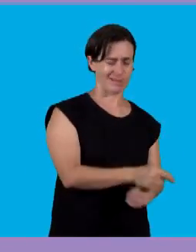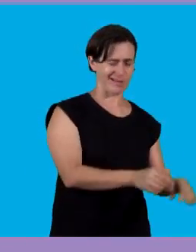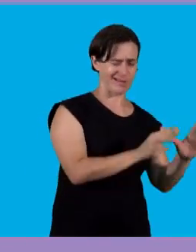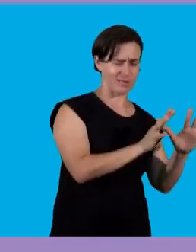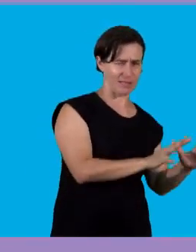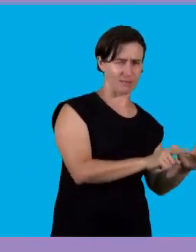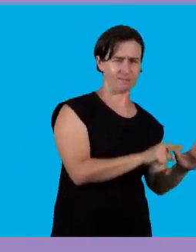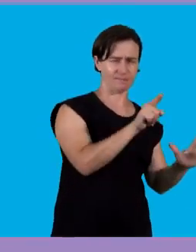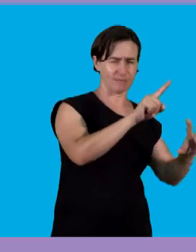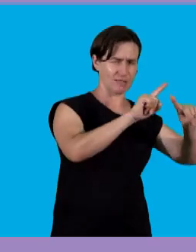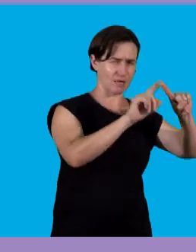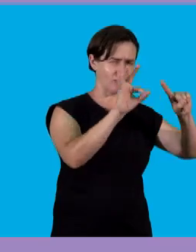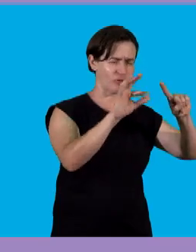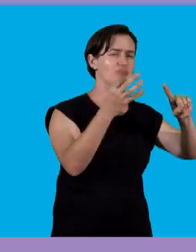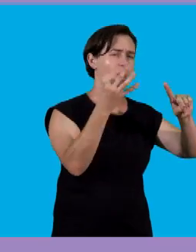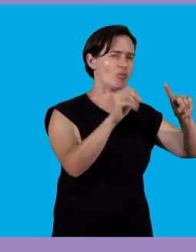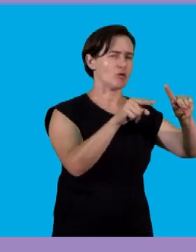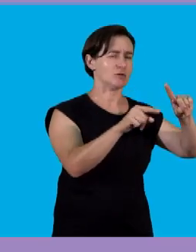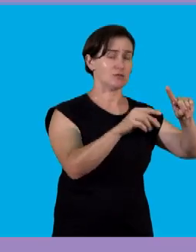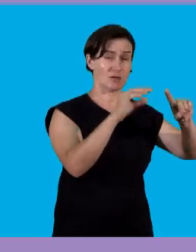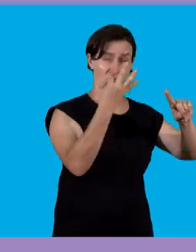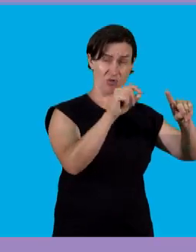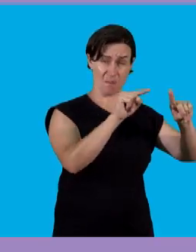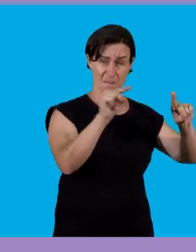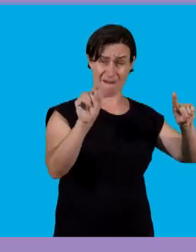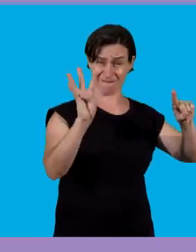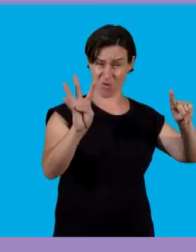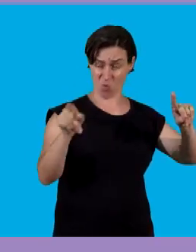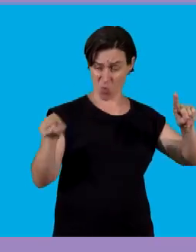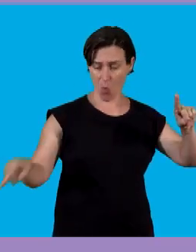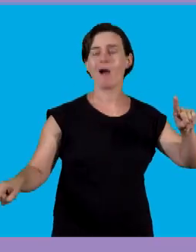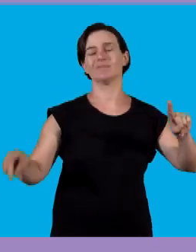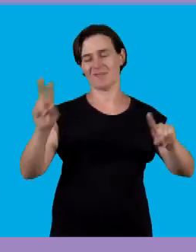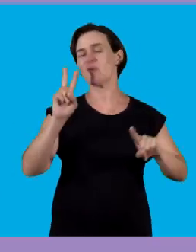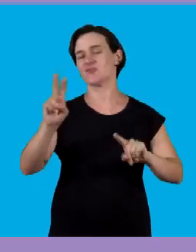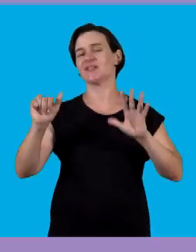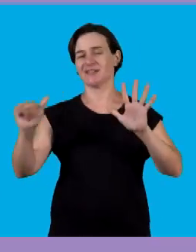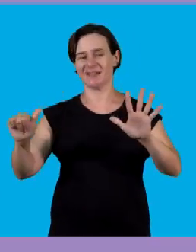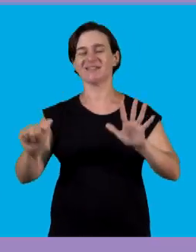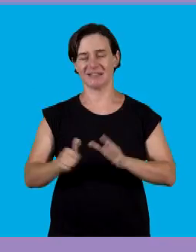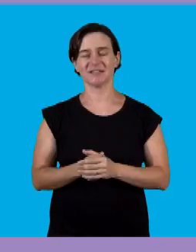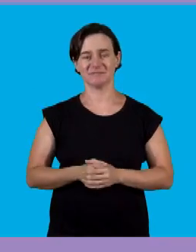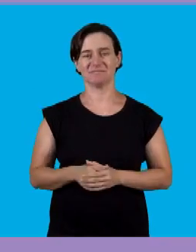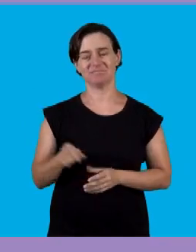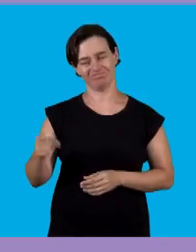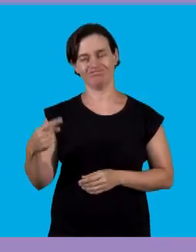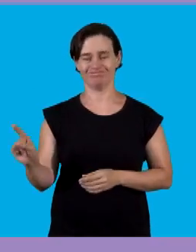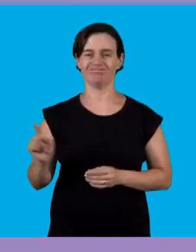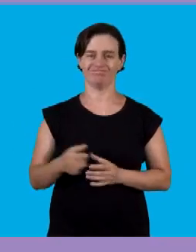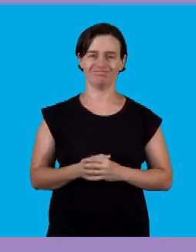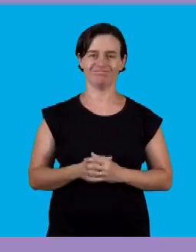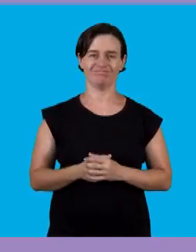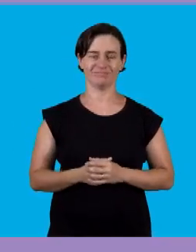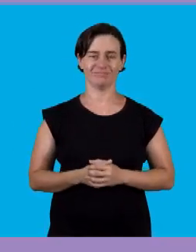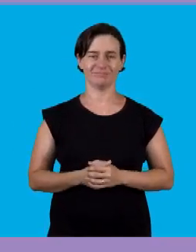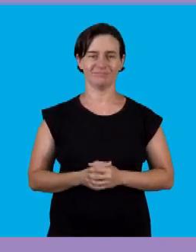and we multiply by 3, we know that gives us a 30. And when we subtract 4 from that 30, indeed, we do